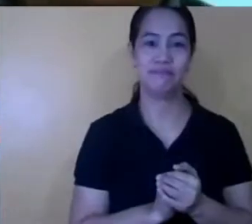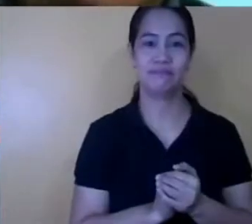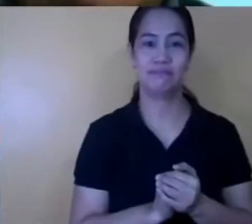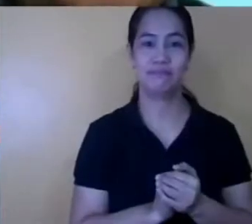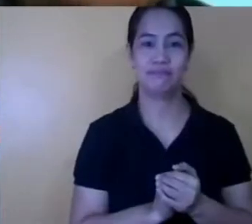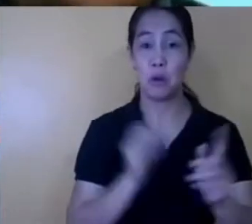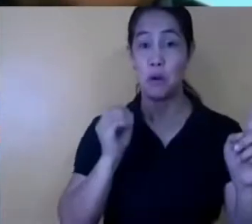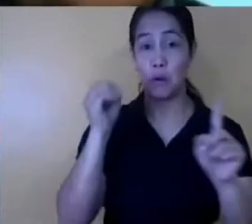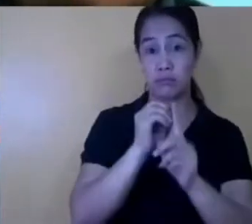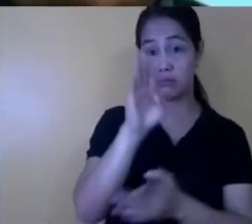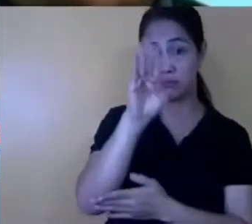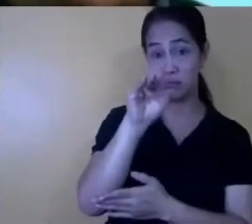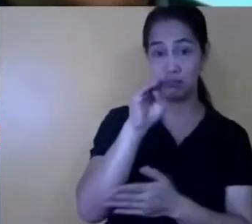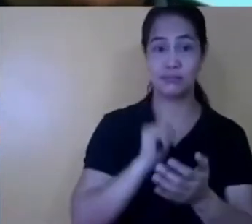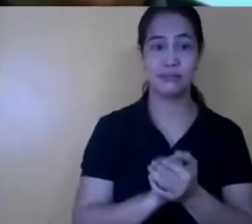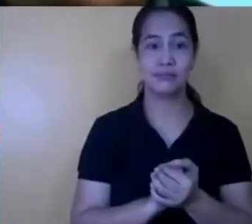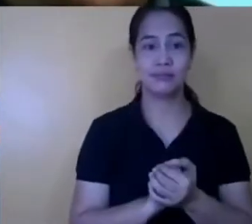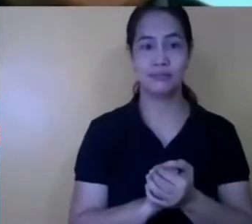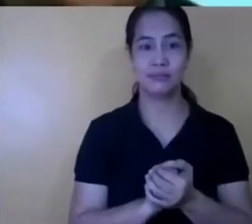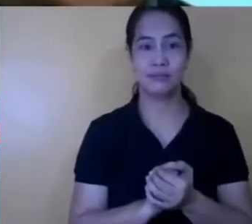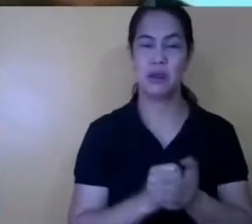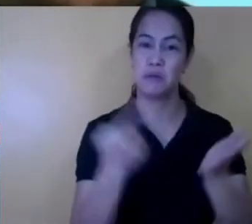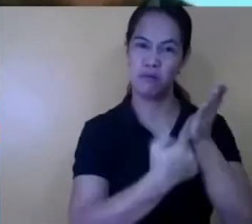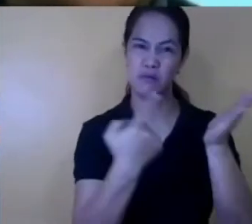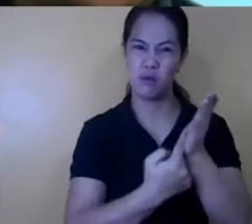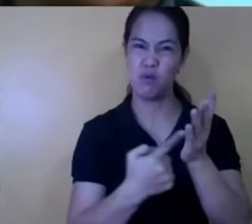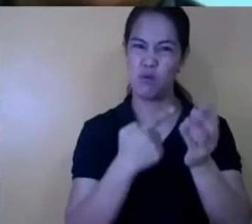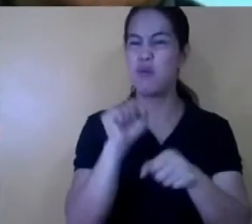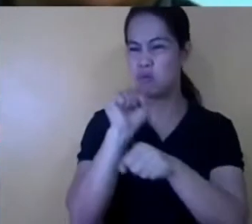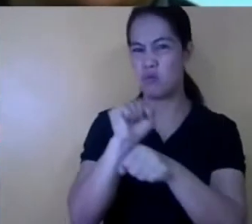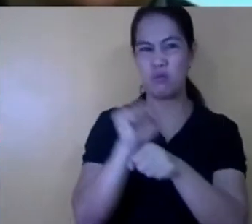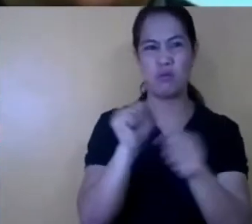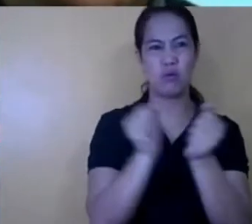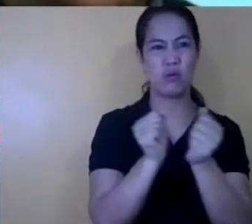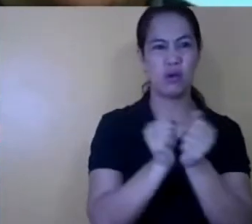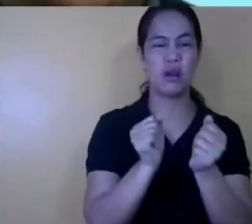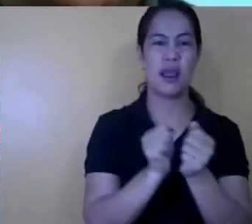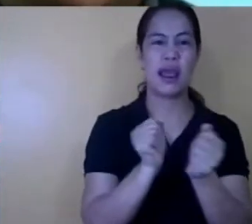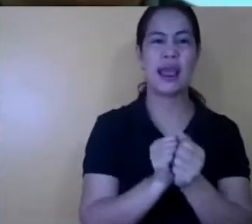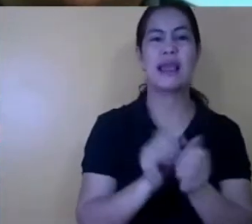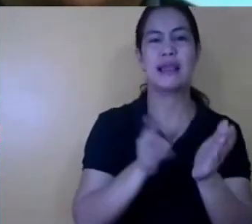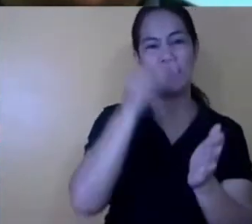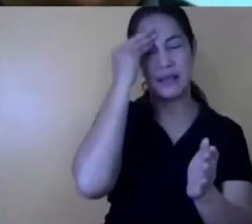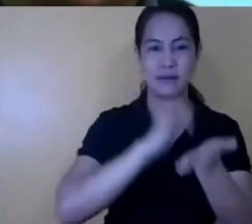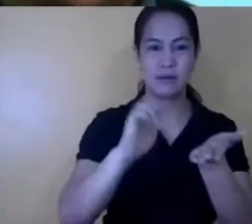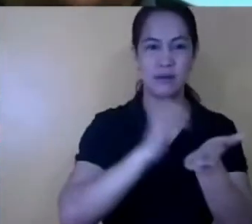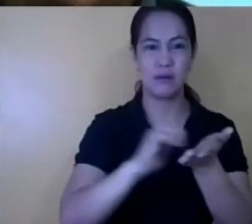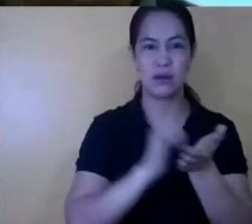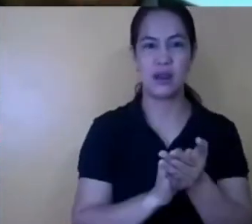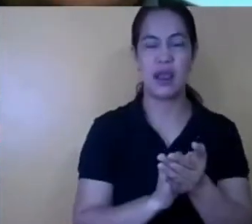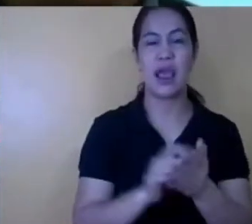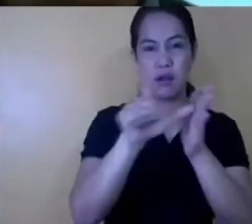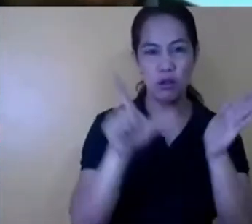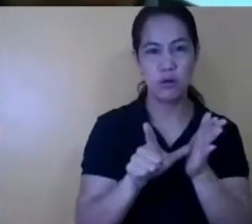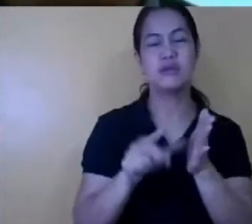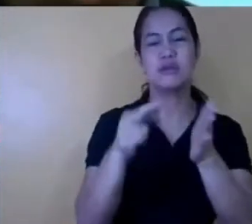Objective 14, discussed with colleagues, teaching and learning practices that apply existing codes, laws, and regulations that